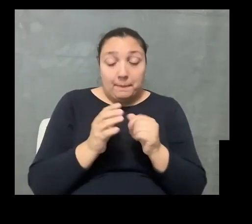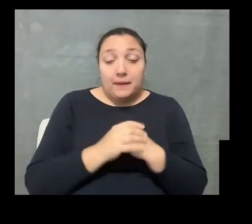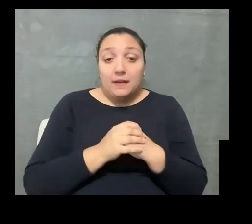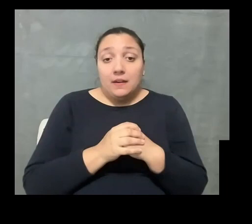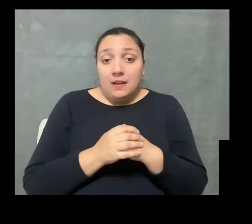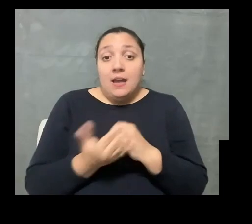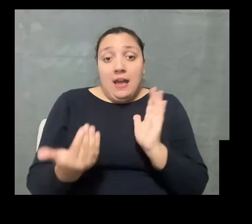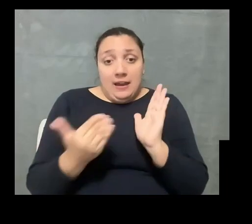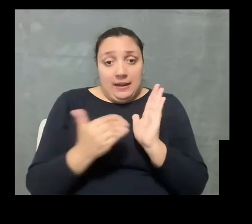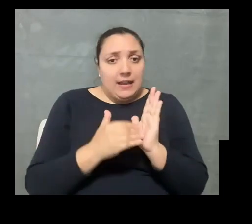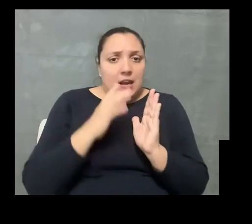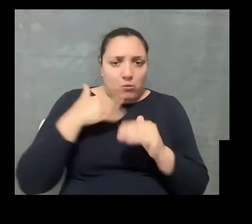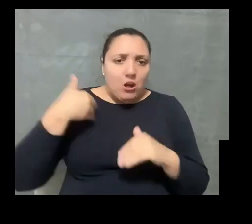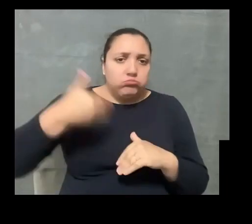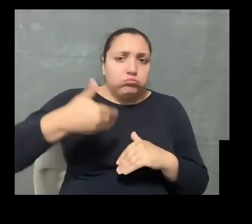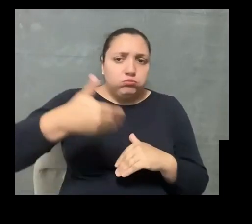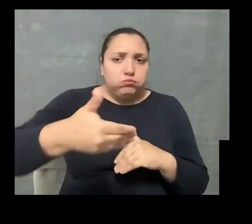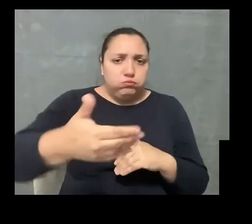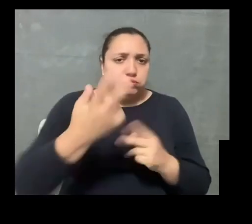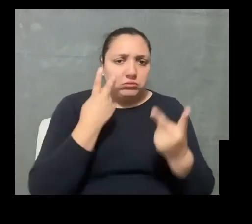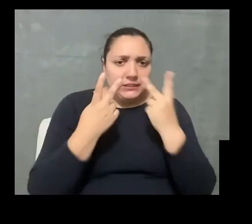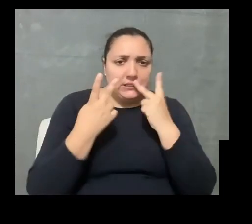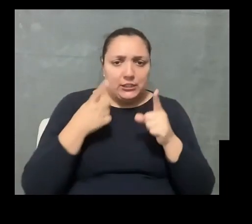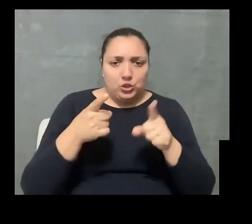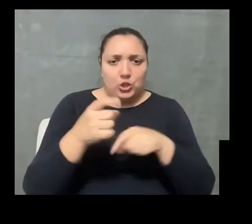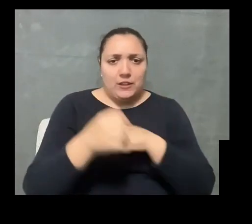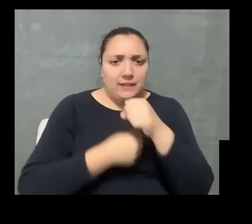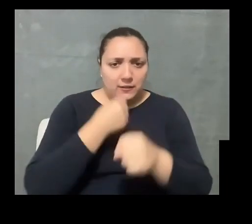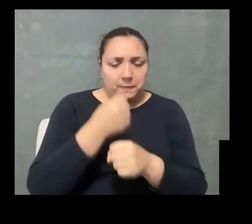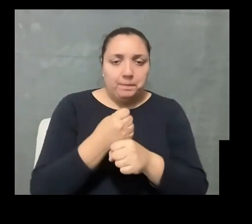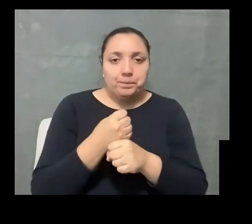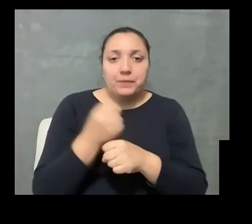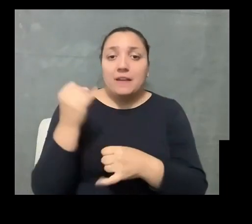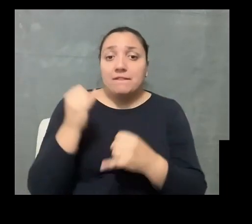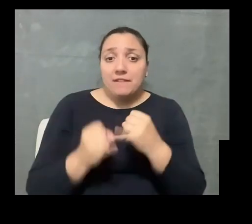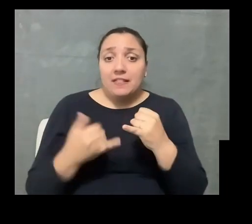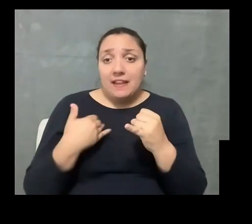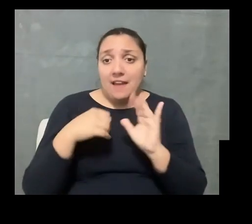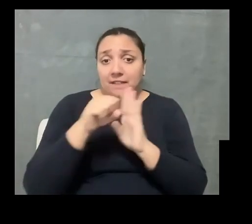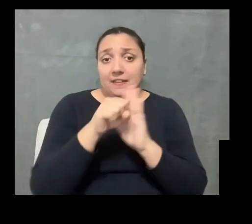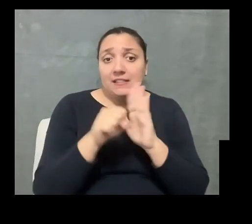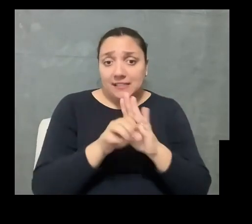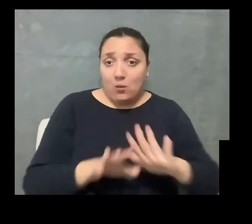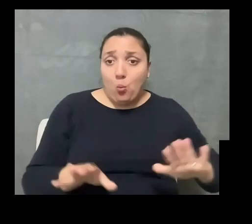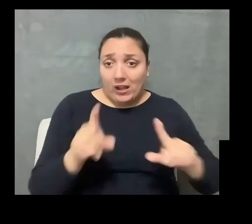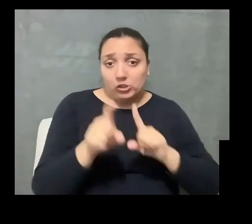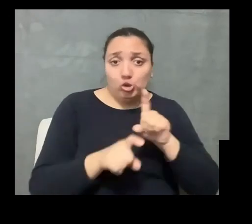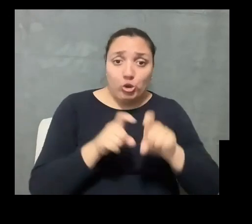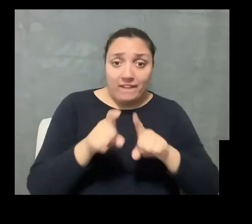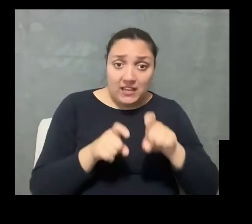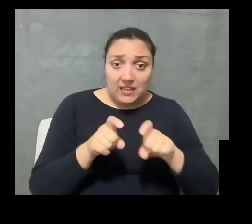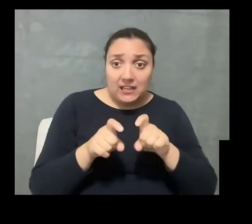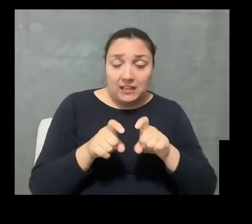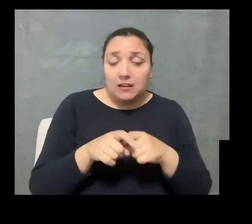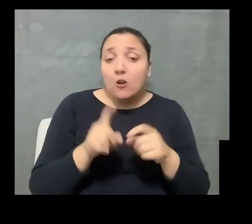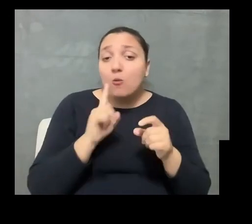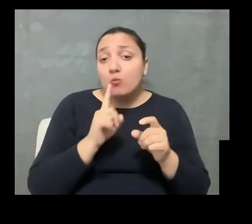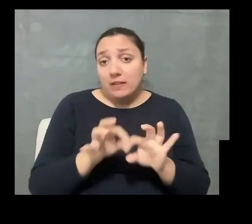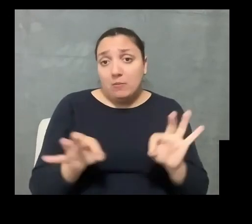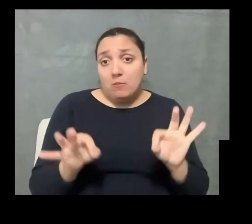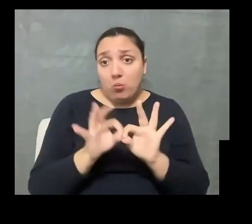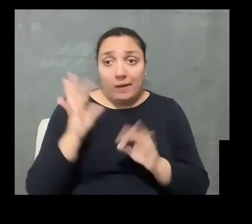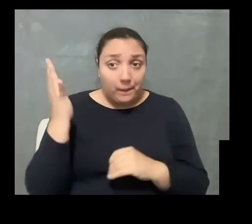be a series that will continue throughout the year. And finally, we have our statewide survey. This is really important because it is